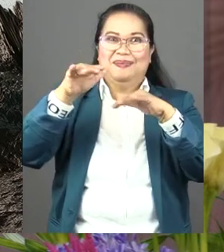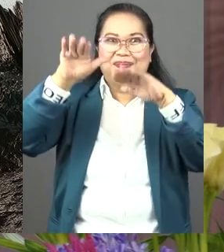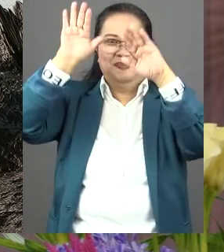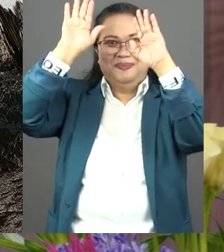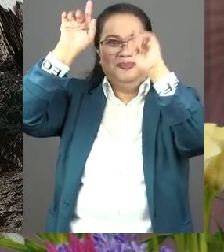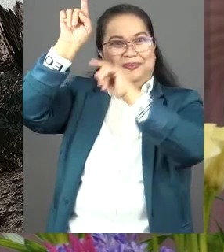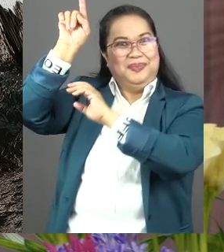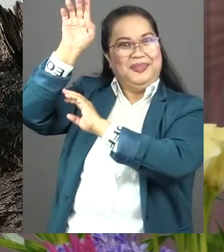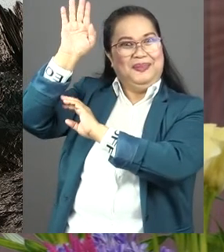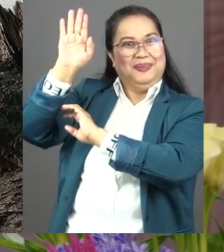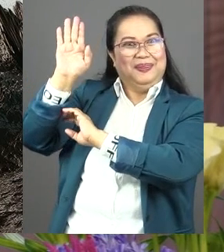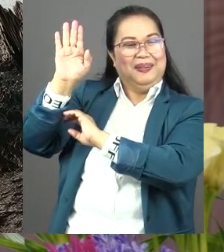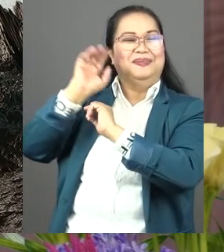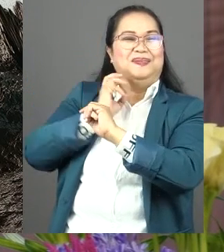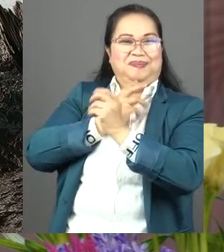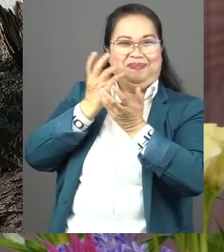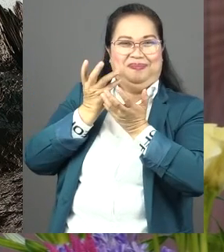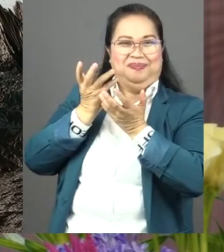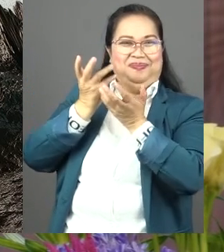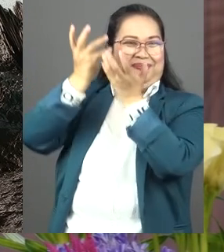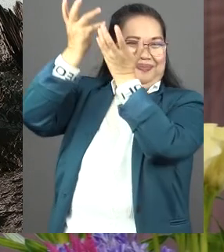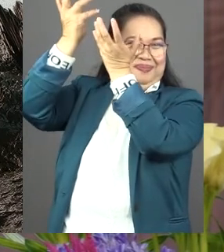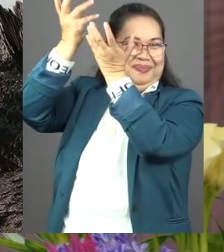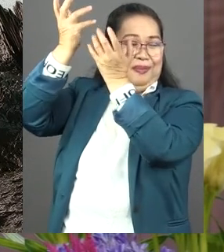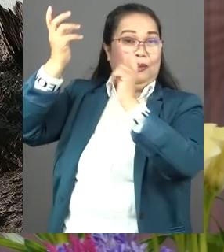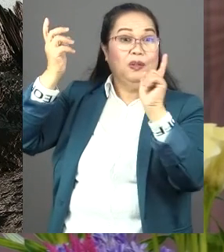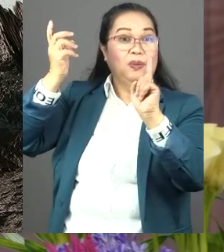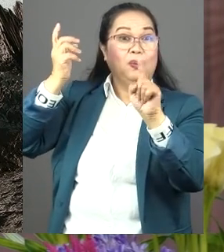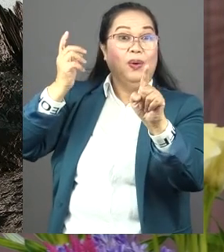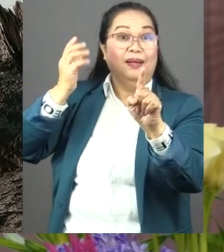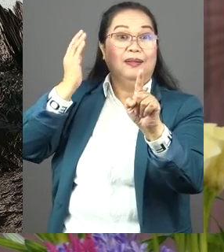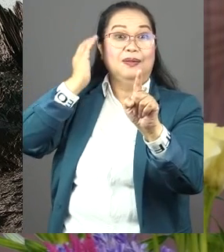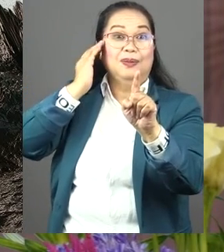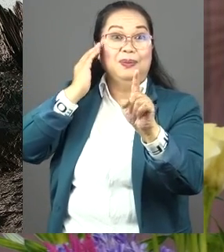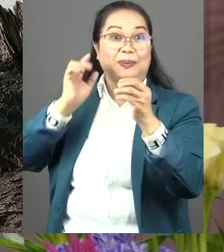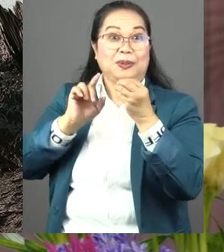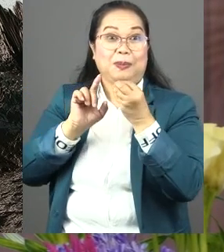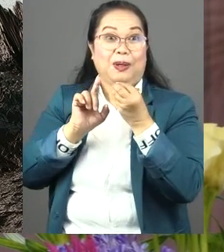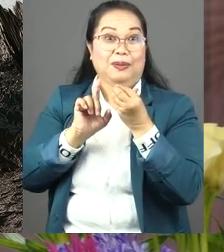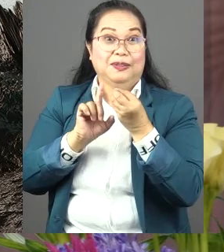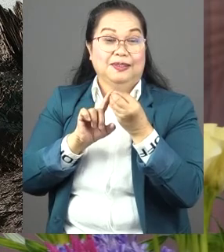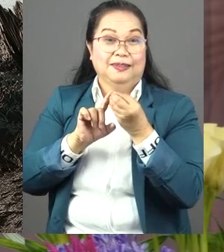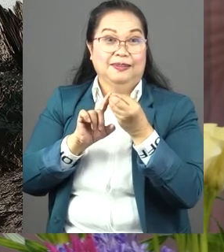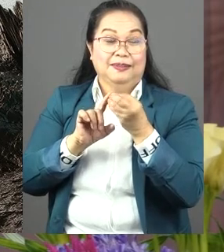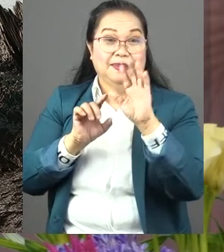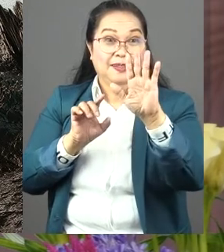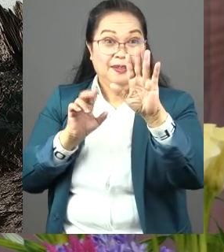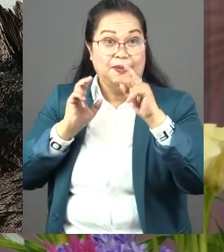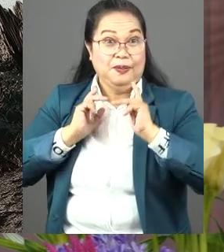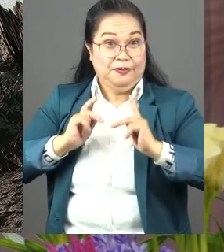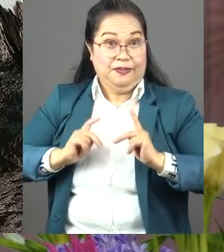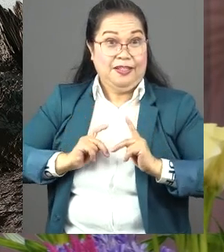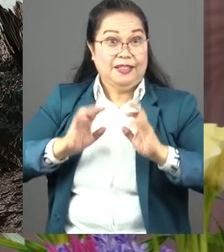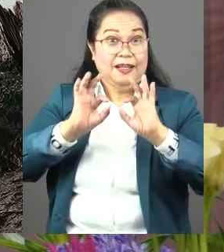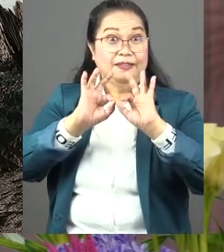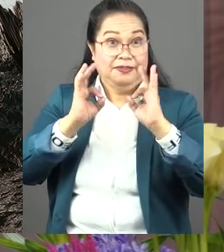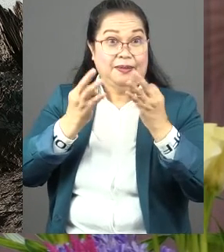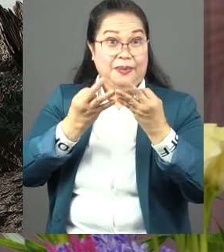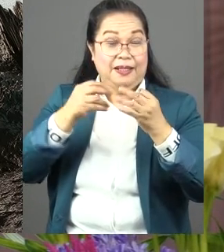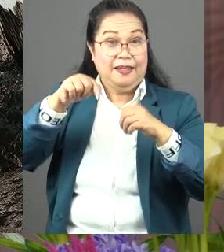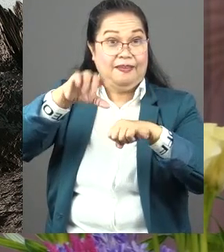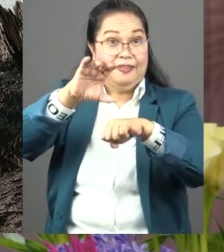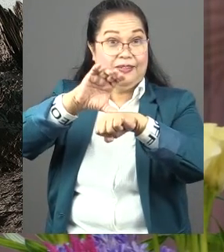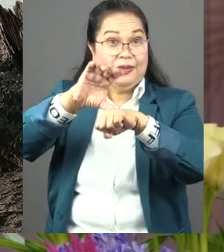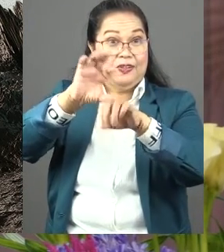submitting, we lift each other up. So what are you known for? In your physical family, in this church